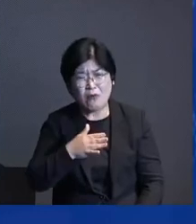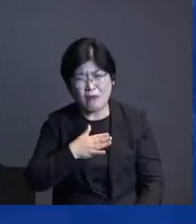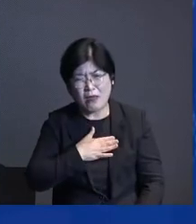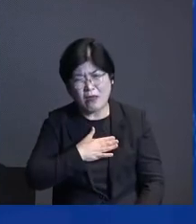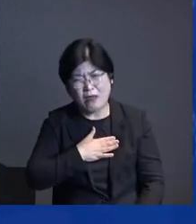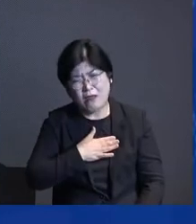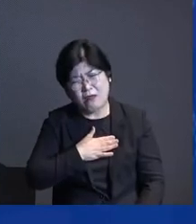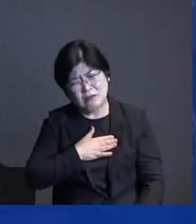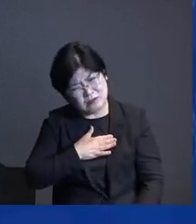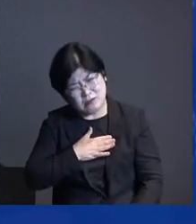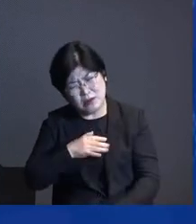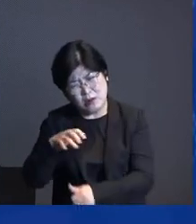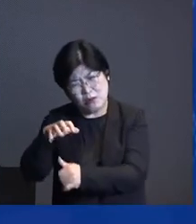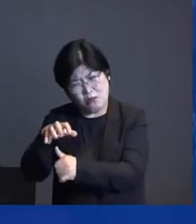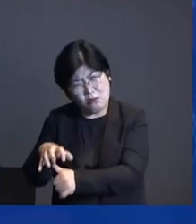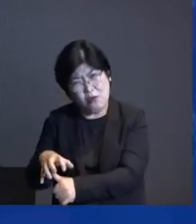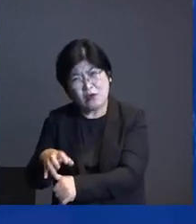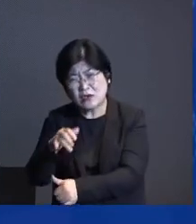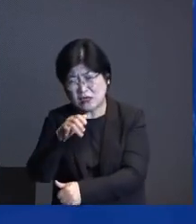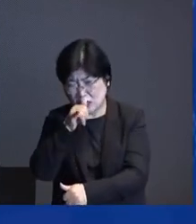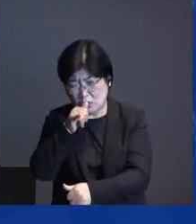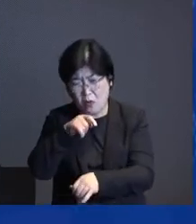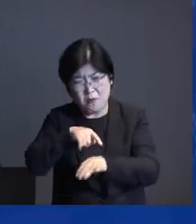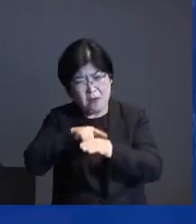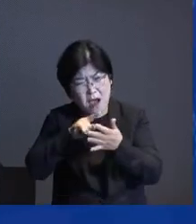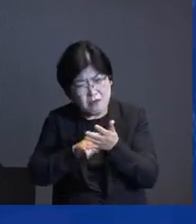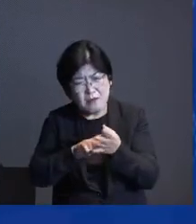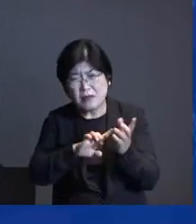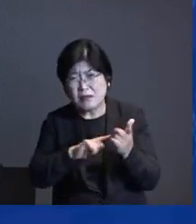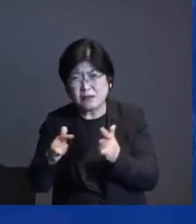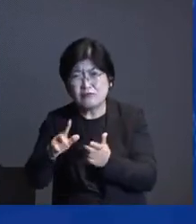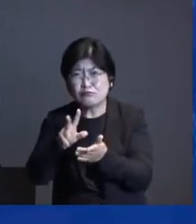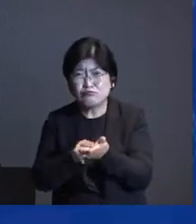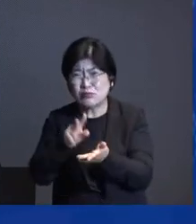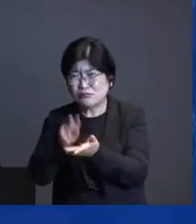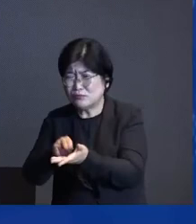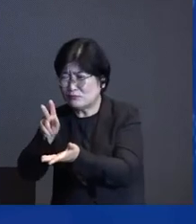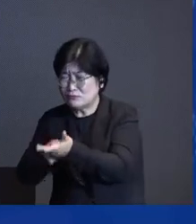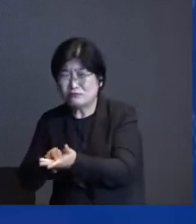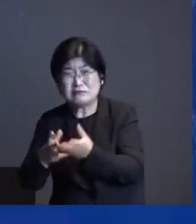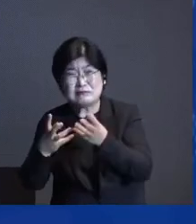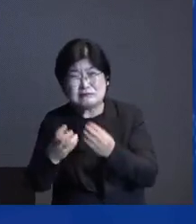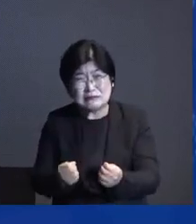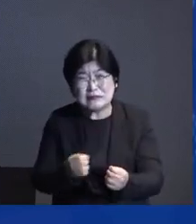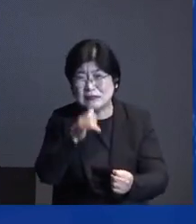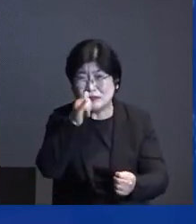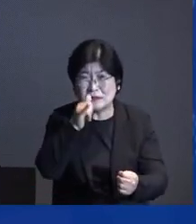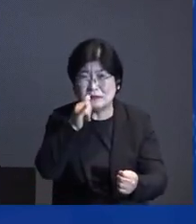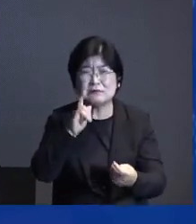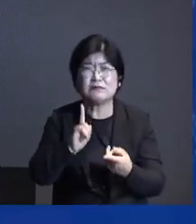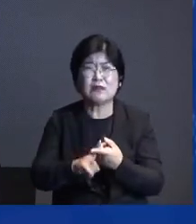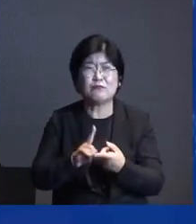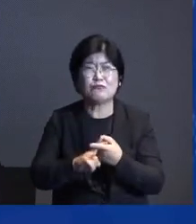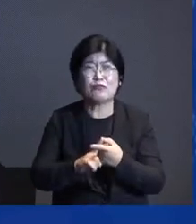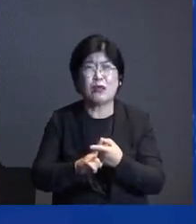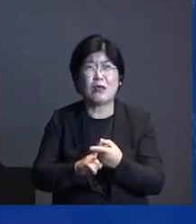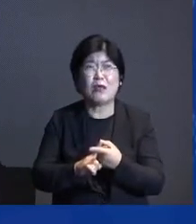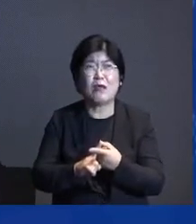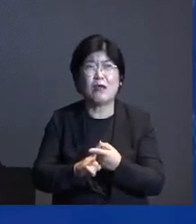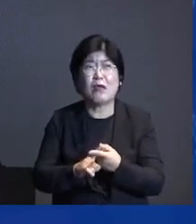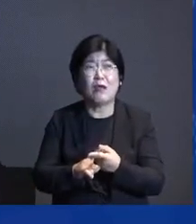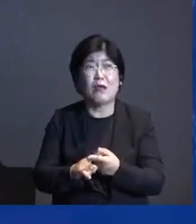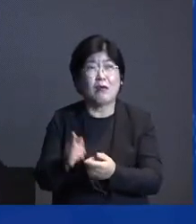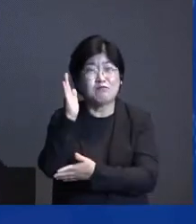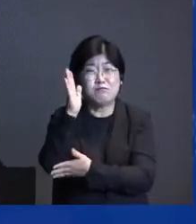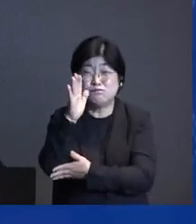psychological problems, and also loneliness and depression and isolation. So these were very